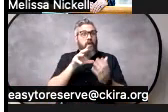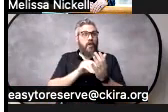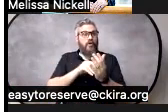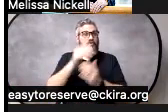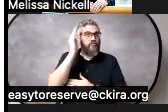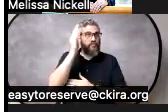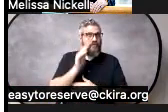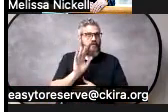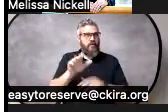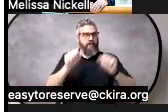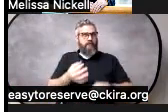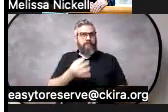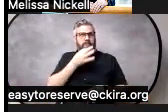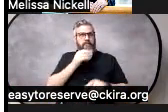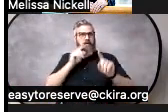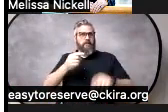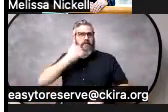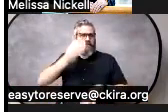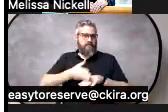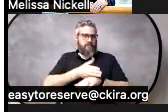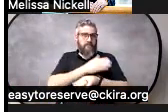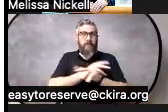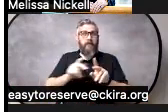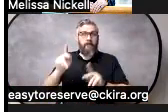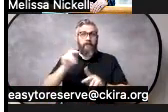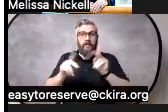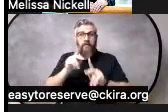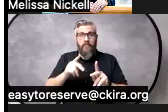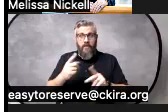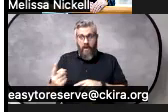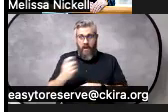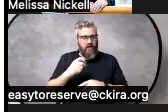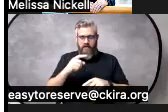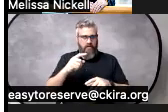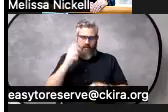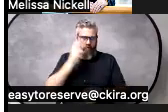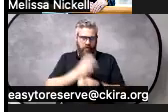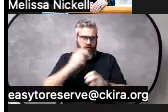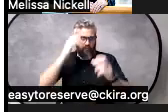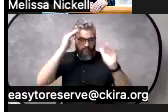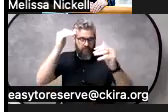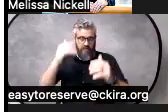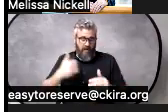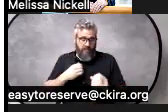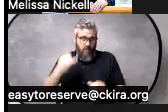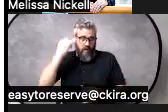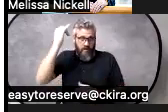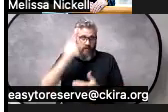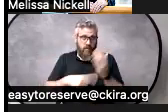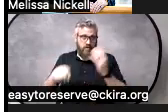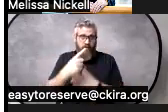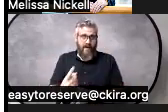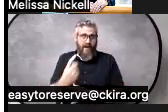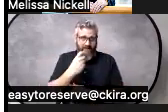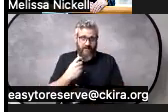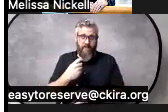It's very hard to anticipate the questions that people are going to ask you. I literally have no idea what you all are going to ask me, but what I